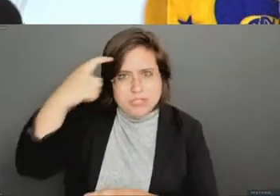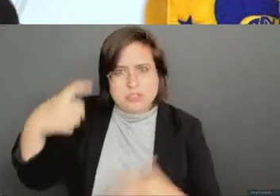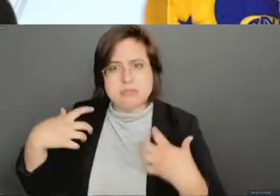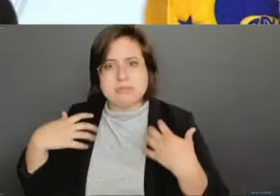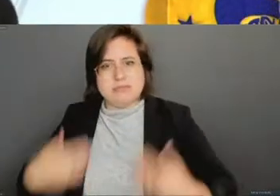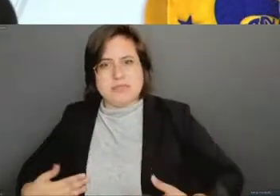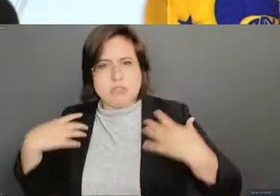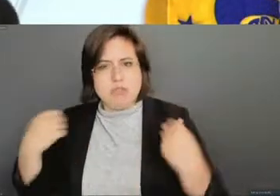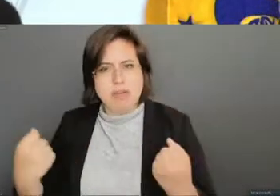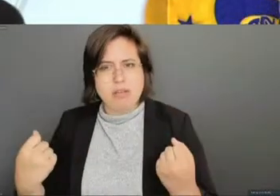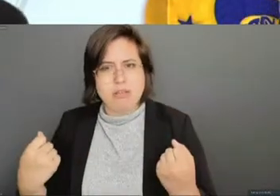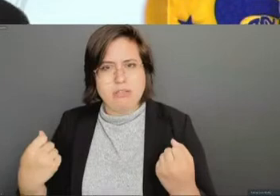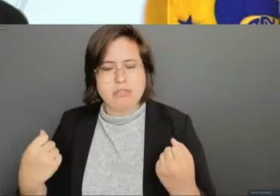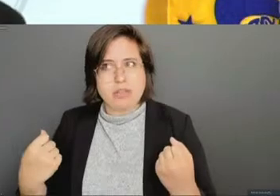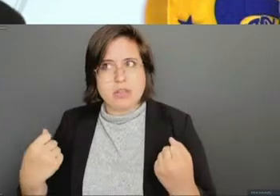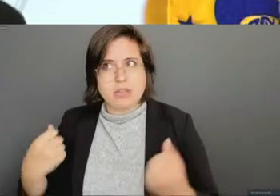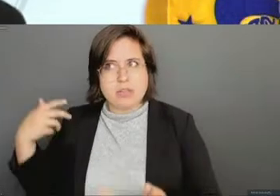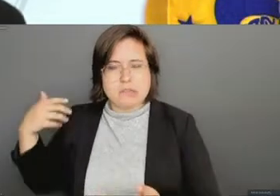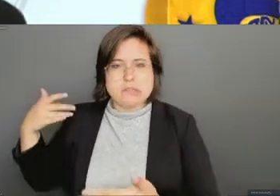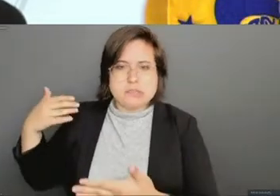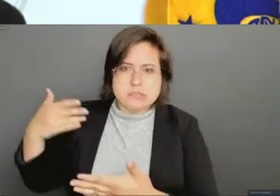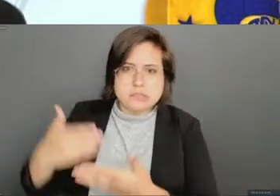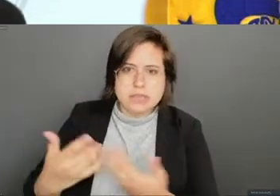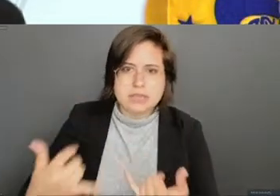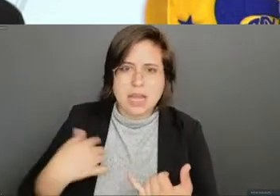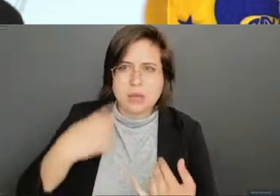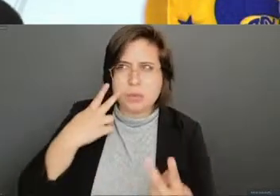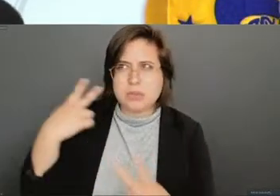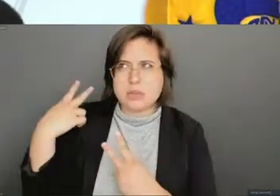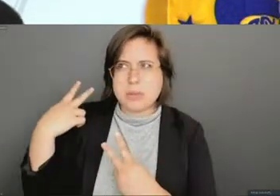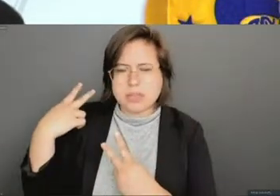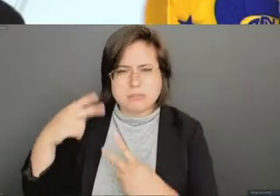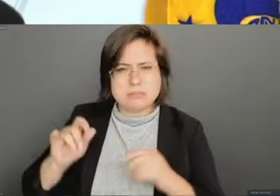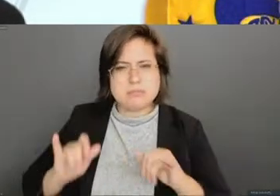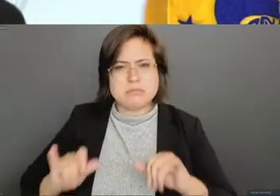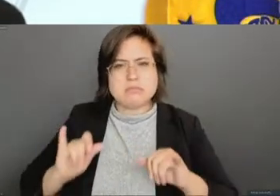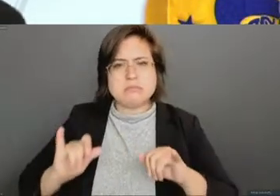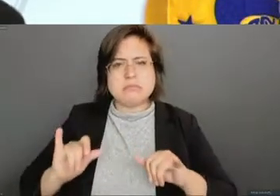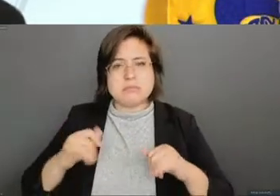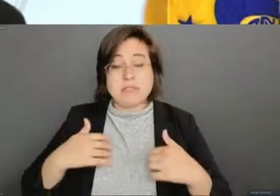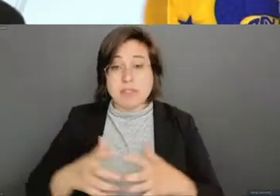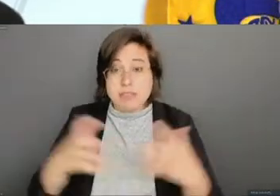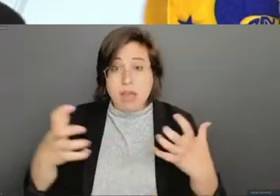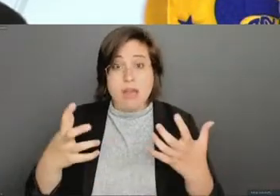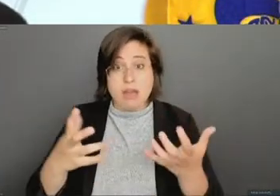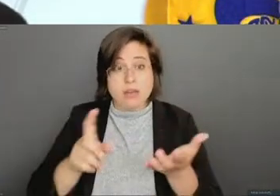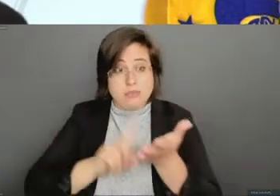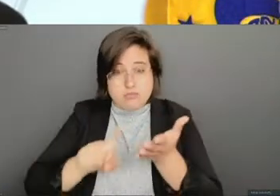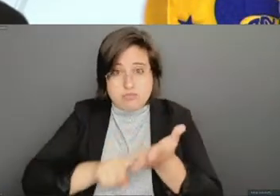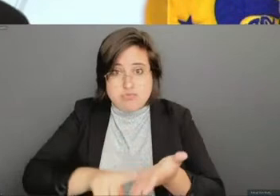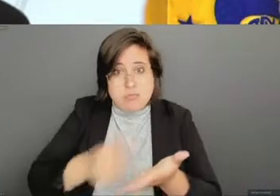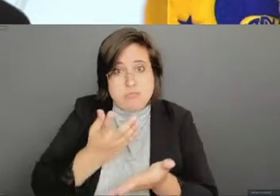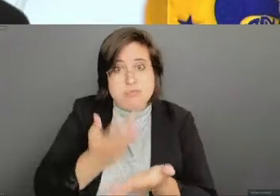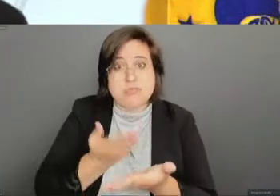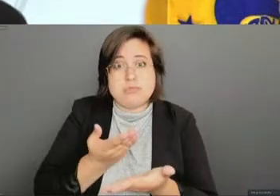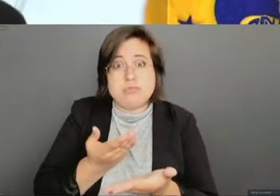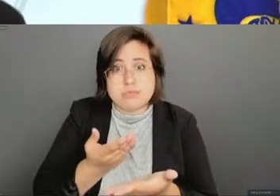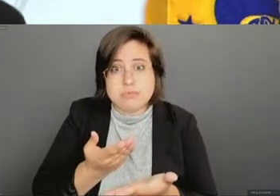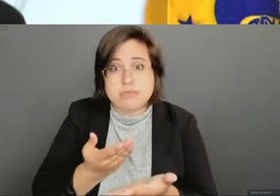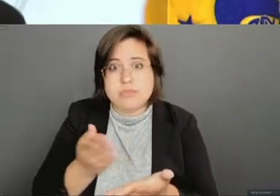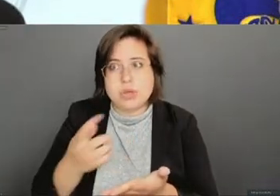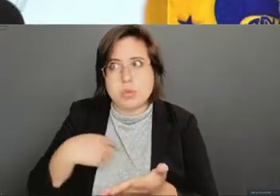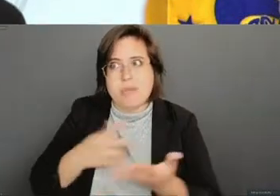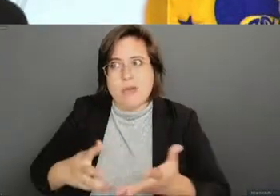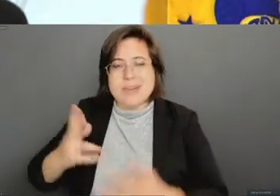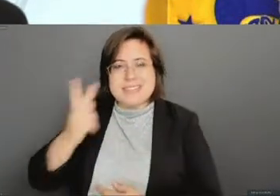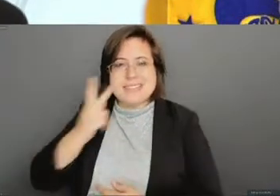And now, in 2021, we look back and we now have a growing body of data that actually affirms what so many of us were seeing in the clinic,